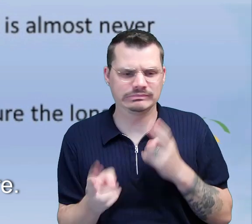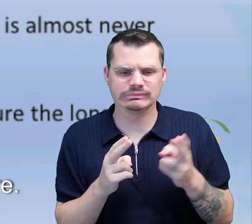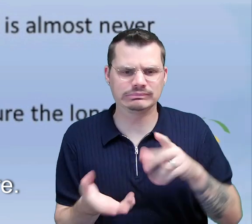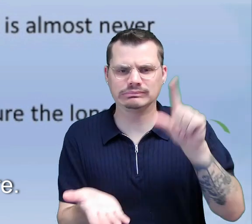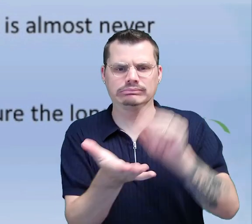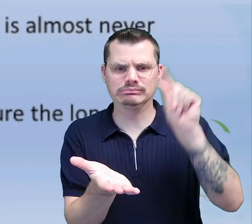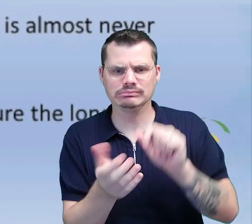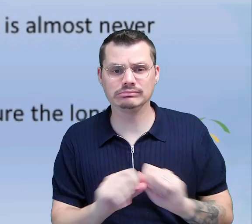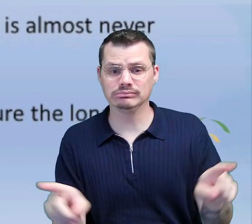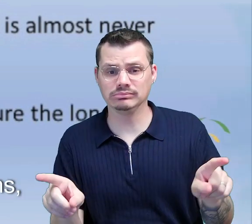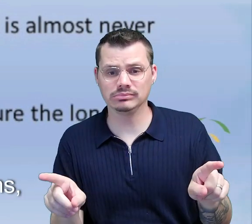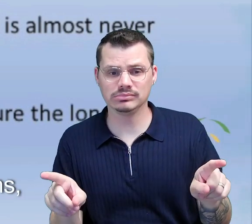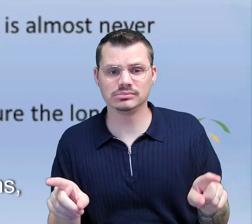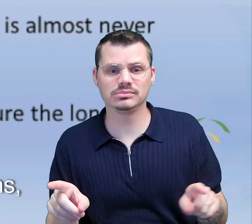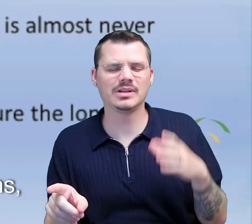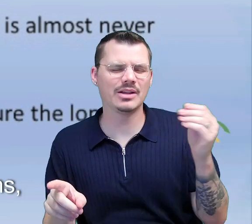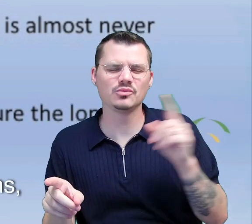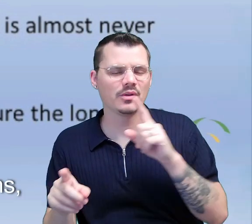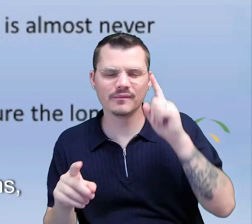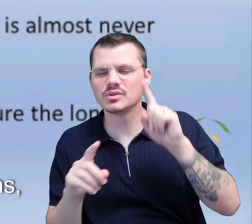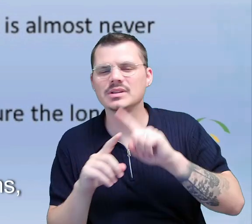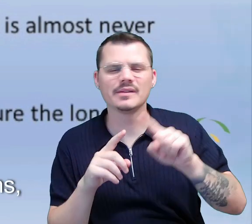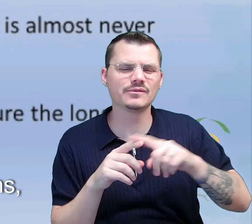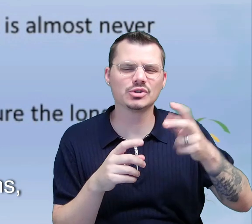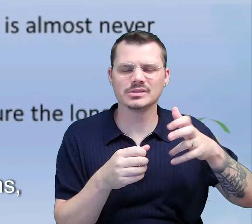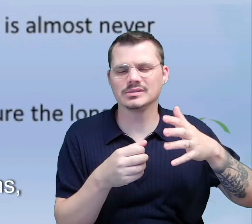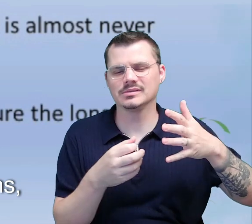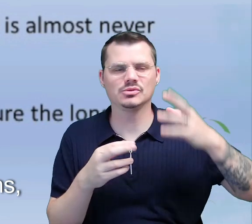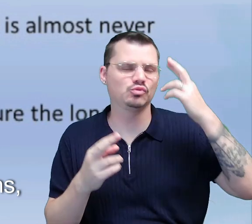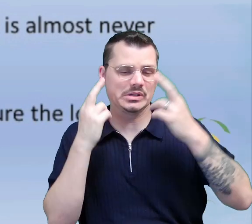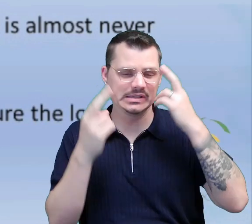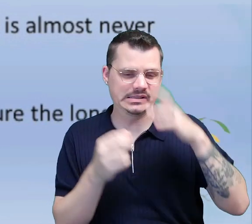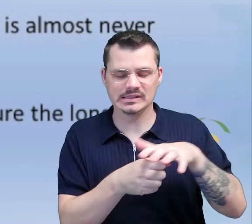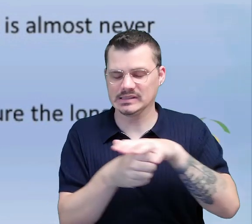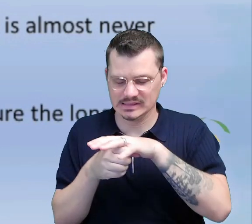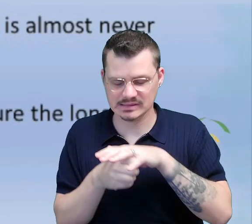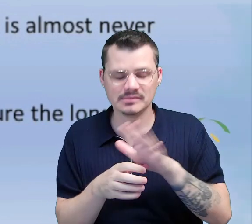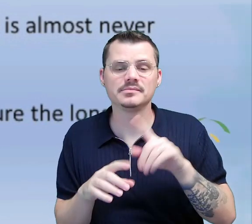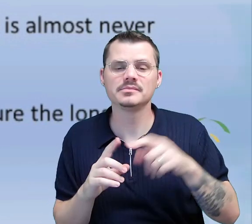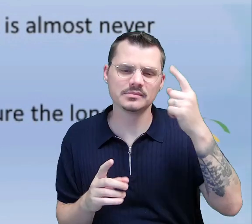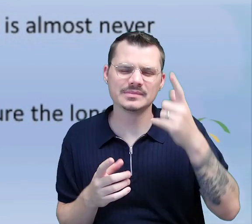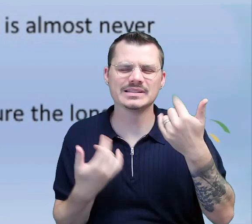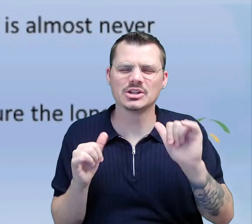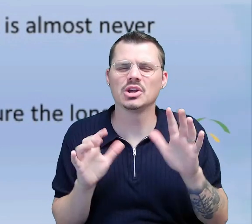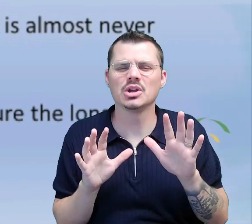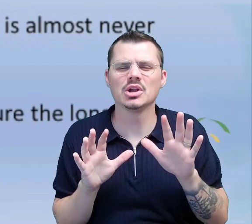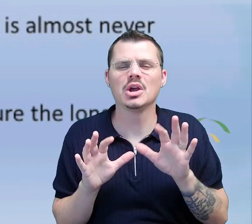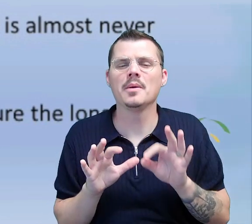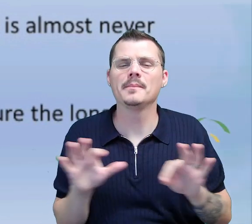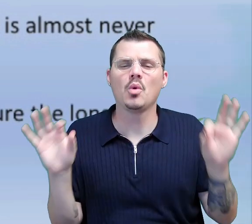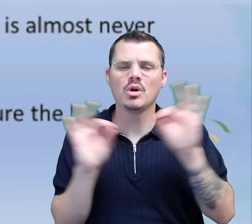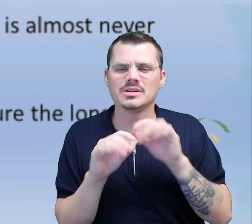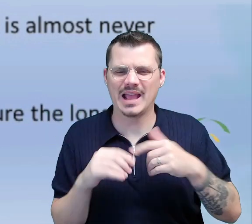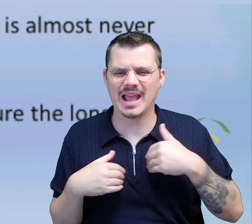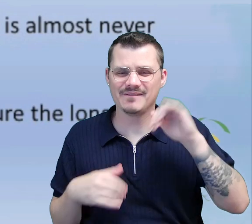the literature, and for all kinds of logistical reasons, but it's still very, very important